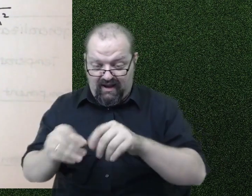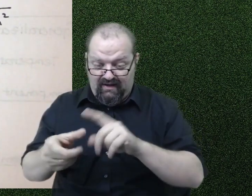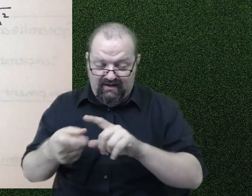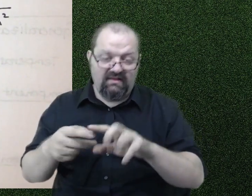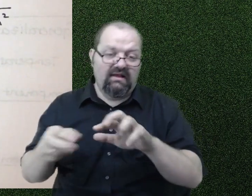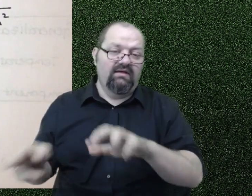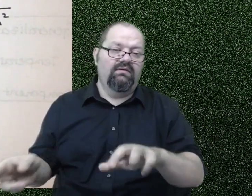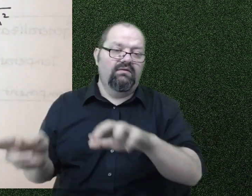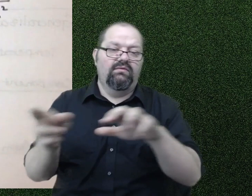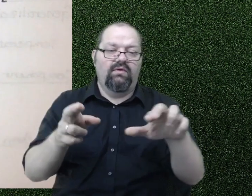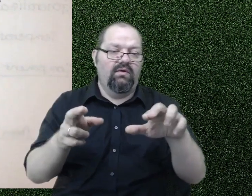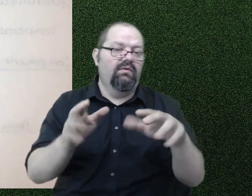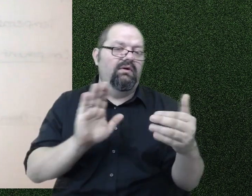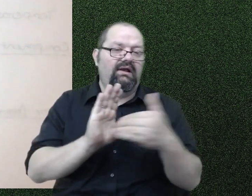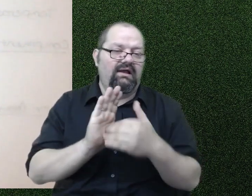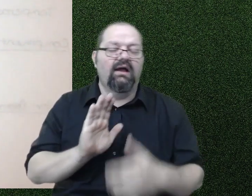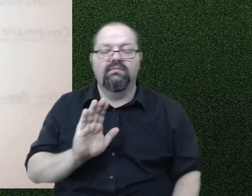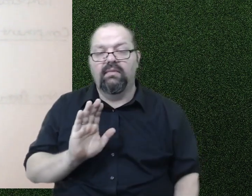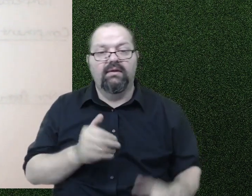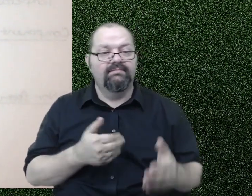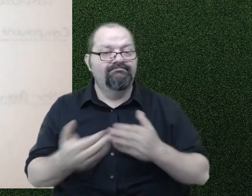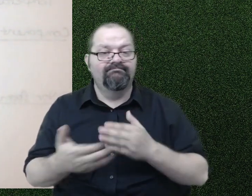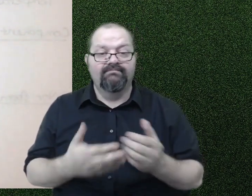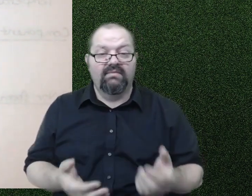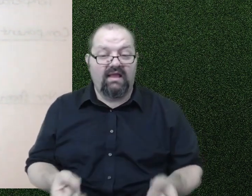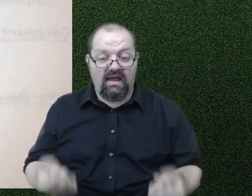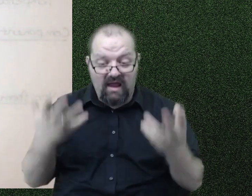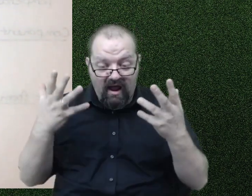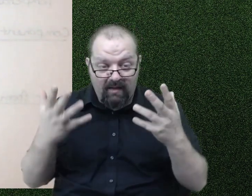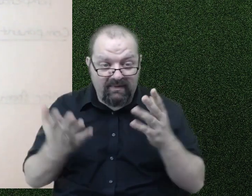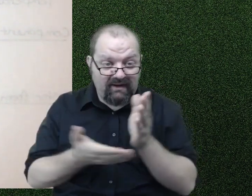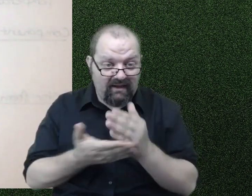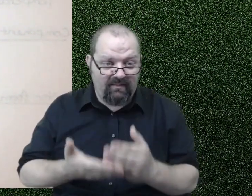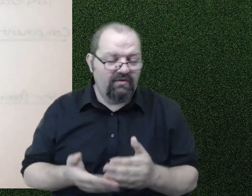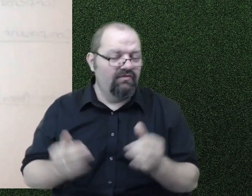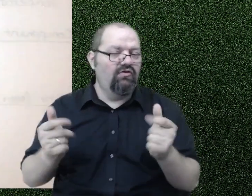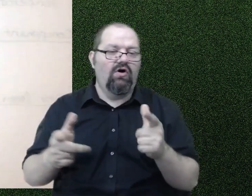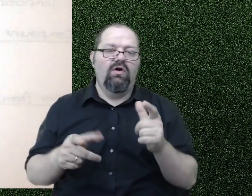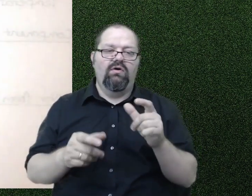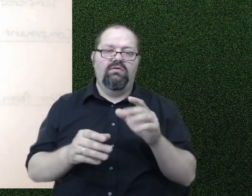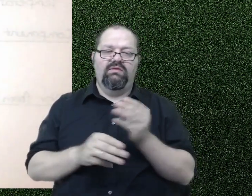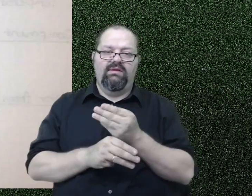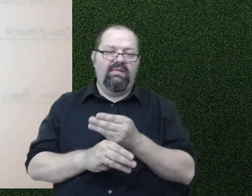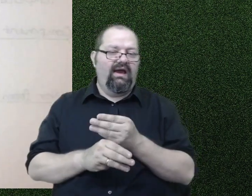matter how many dimensions you're in. So all the math generalizes very nicely.